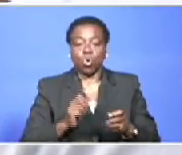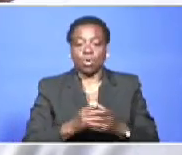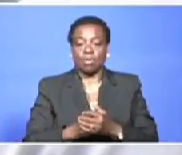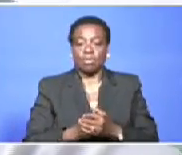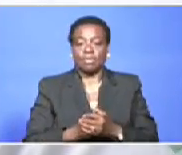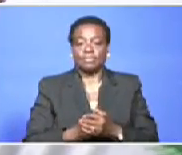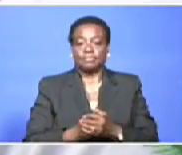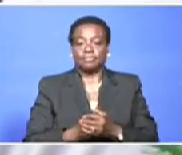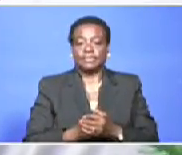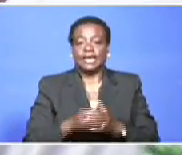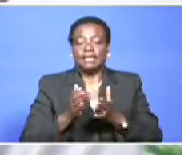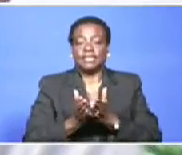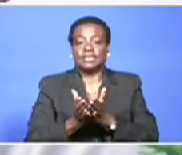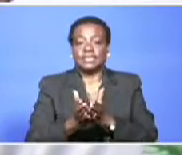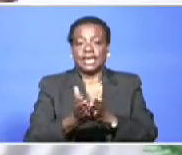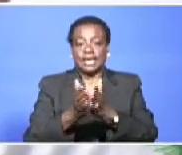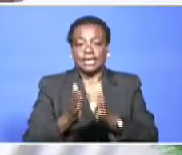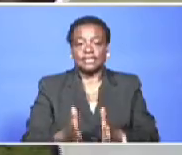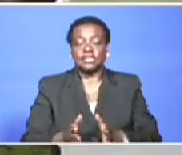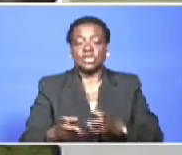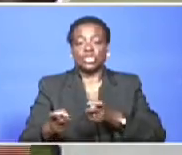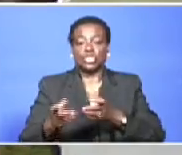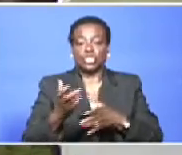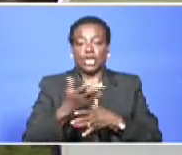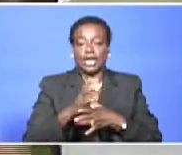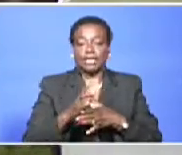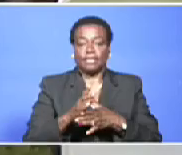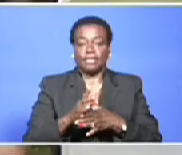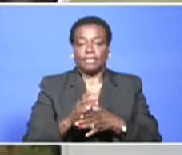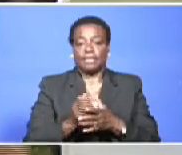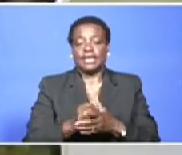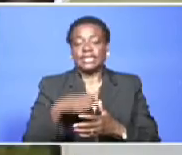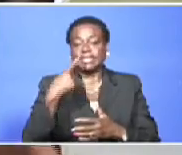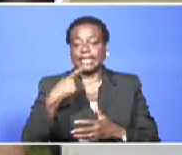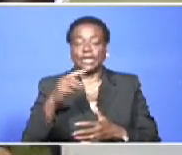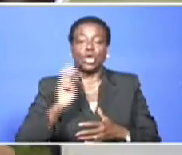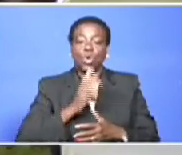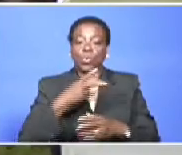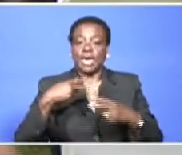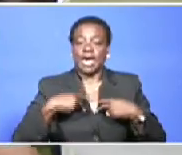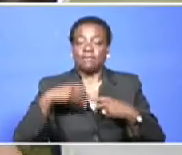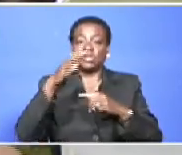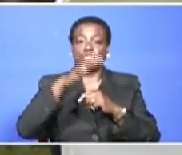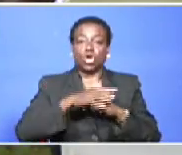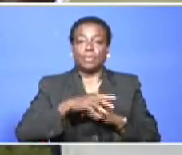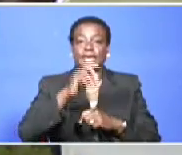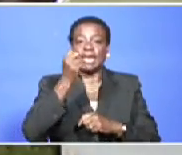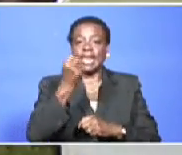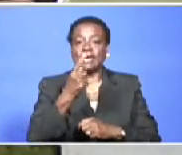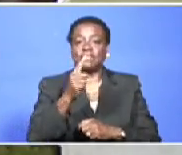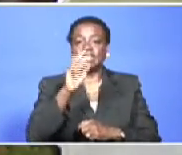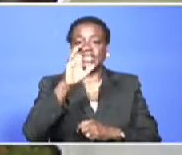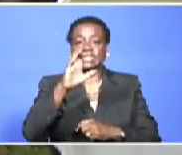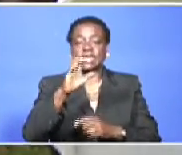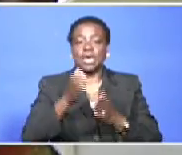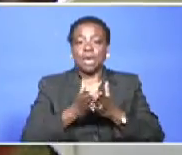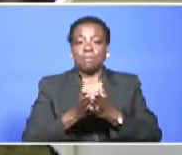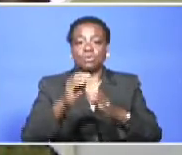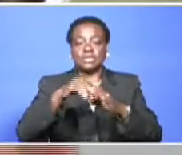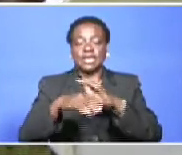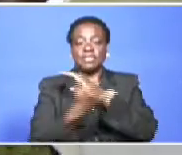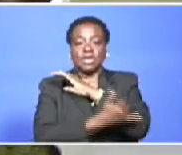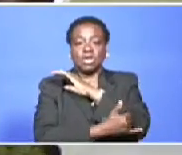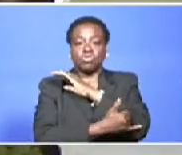their excited anticipation for the event. We have the top 11 C-class boats in the country and the three